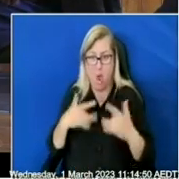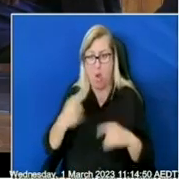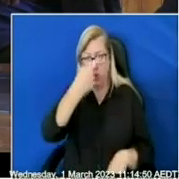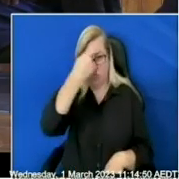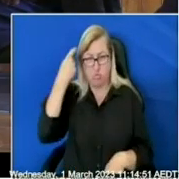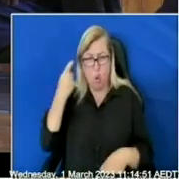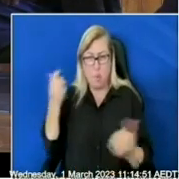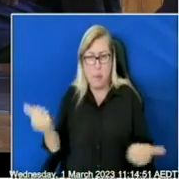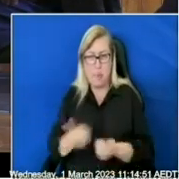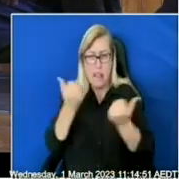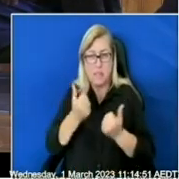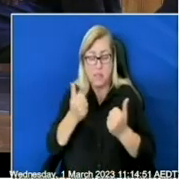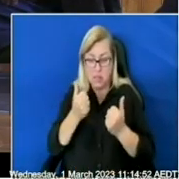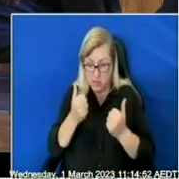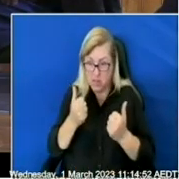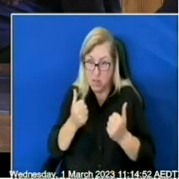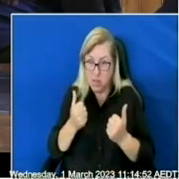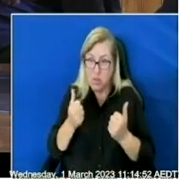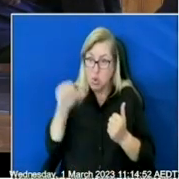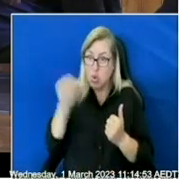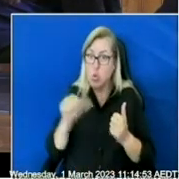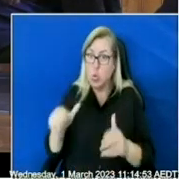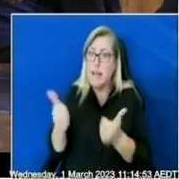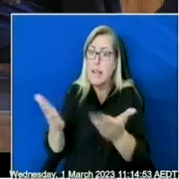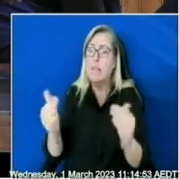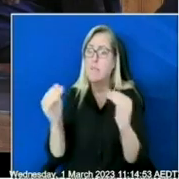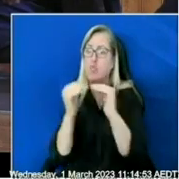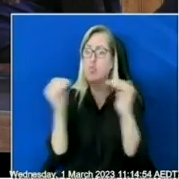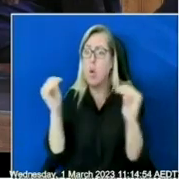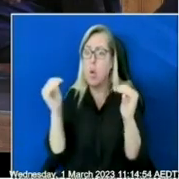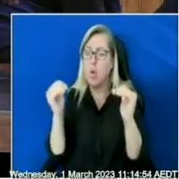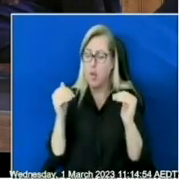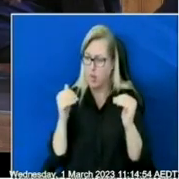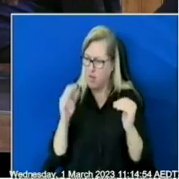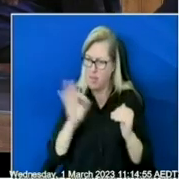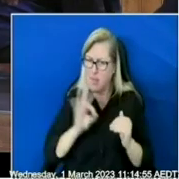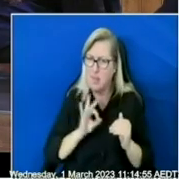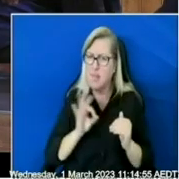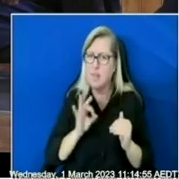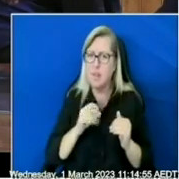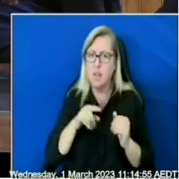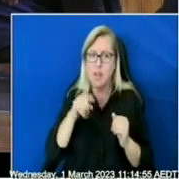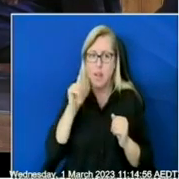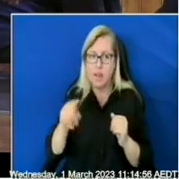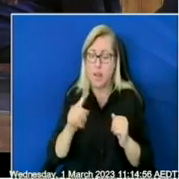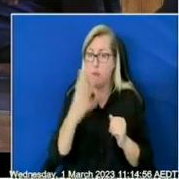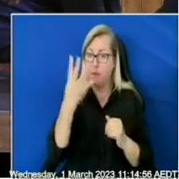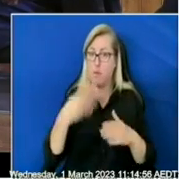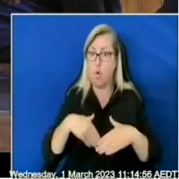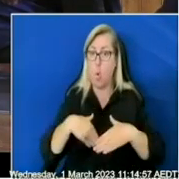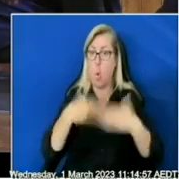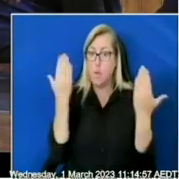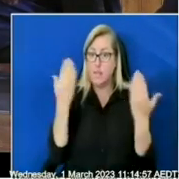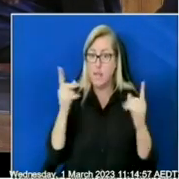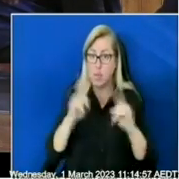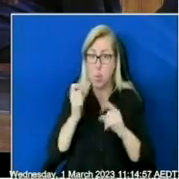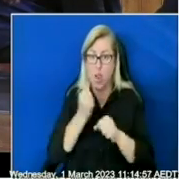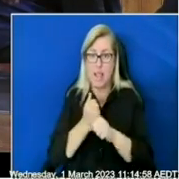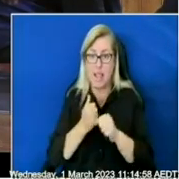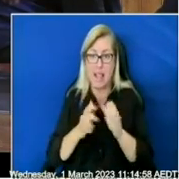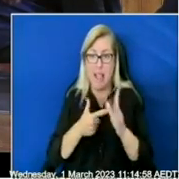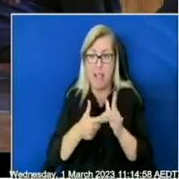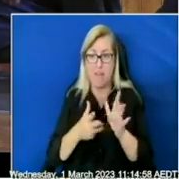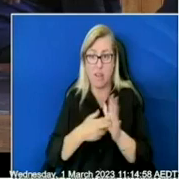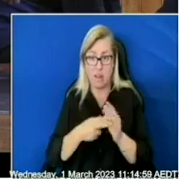Too bad, too sad. 4 days. Mm. 4 days after she died, Gavin Jennings rang us here on this property to tell us within